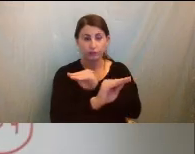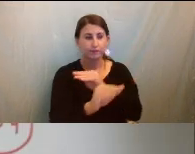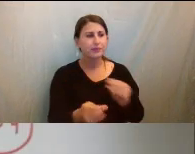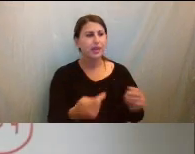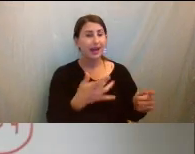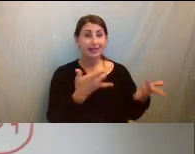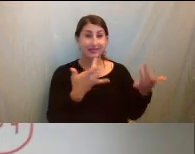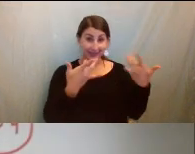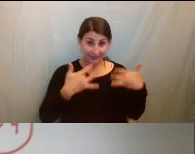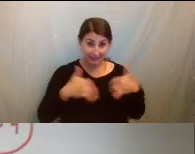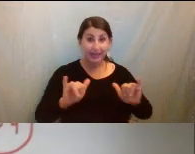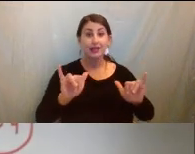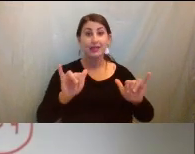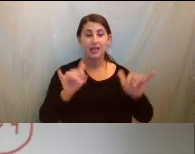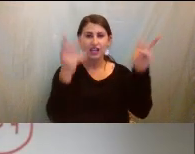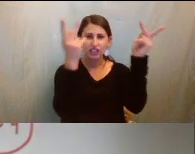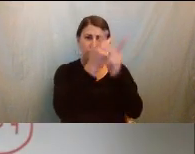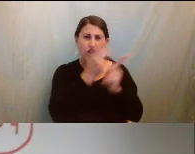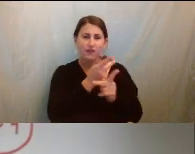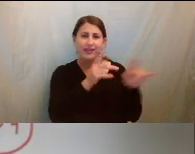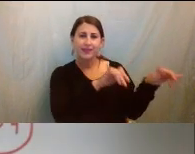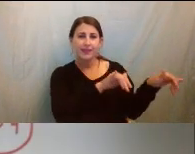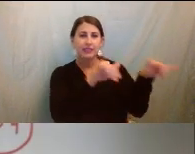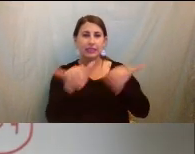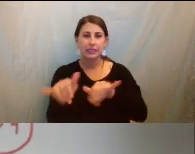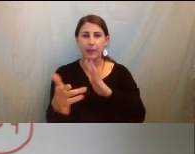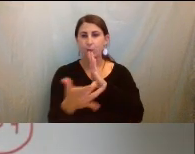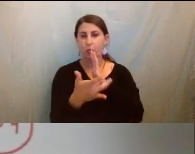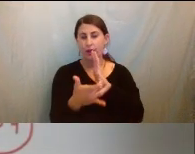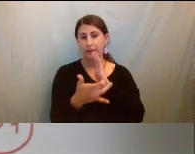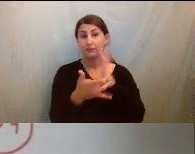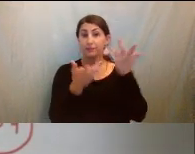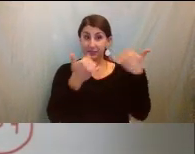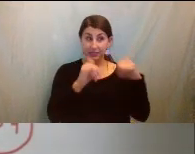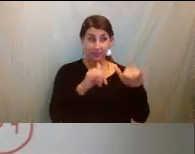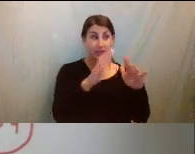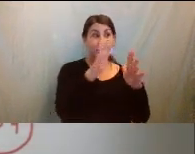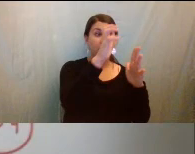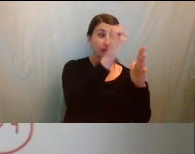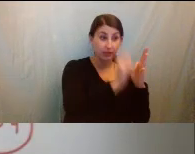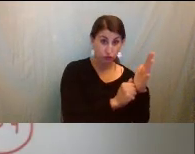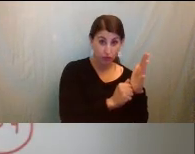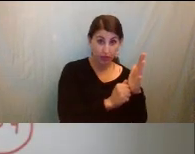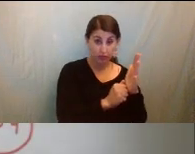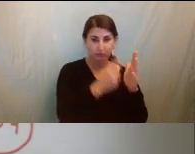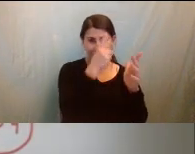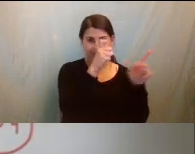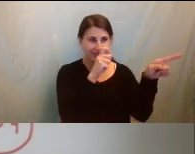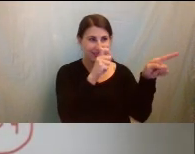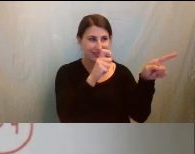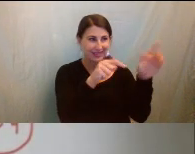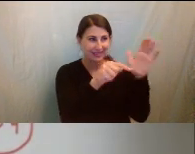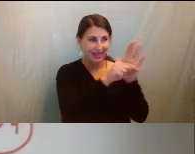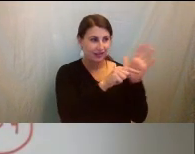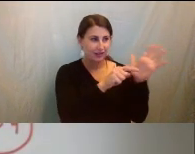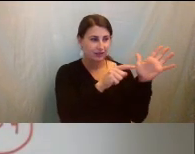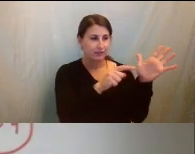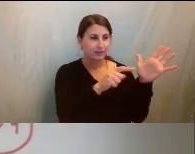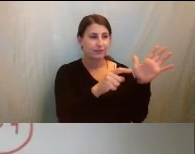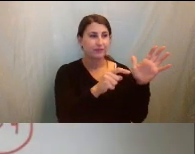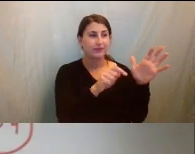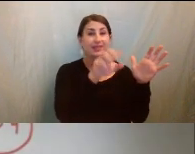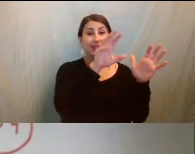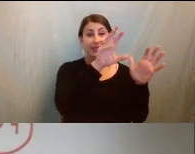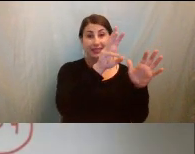here, but I will still solve it the same exact way. Okay, this is still being subtracted from that, it's a minus. So